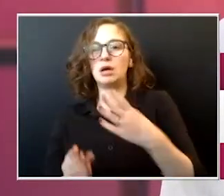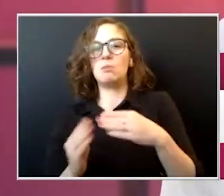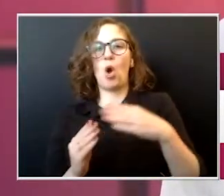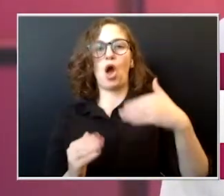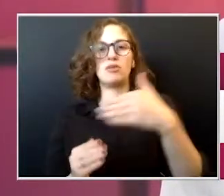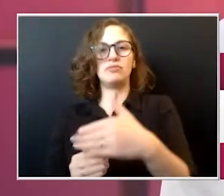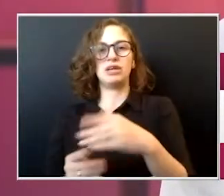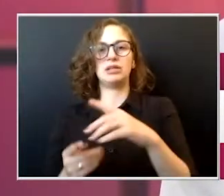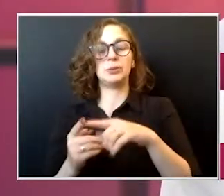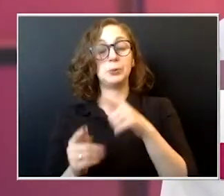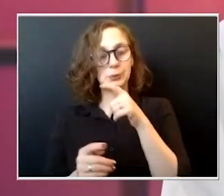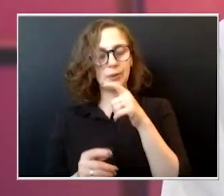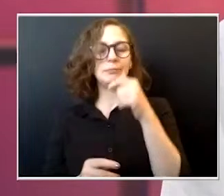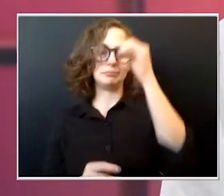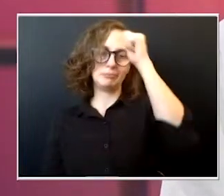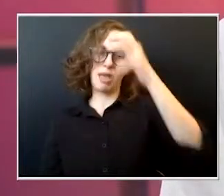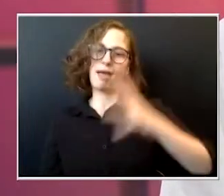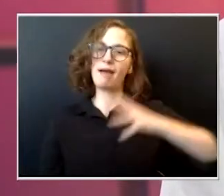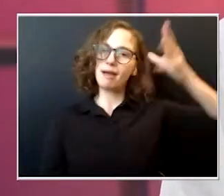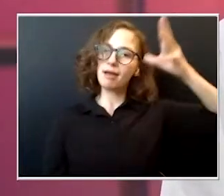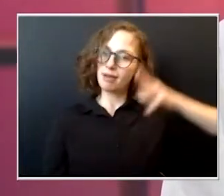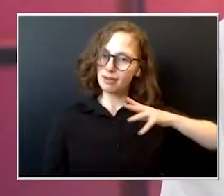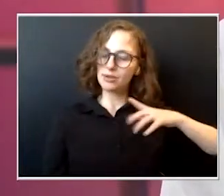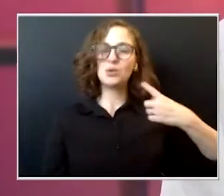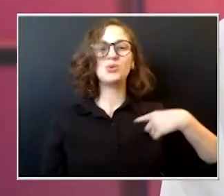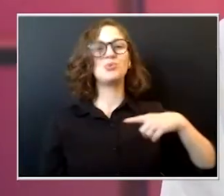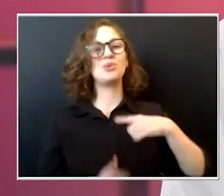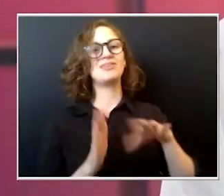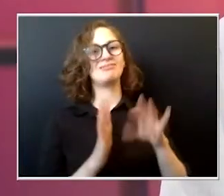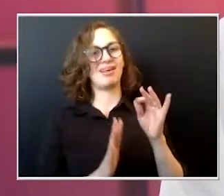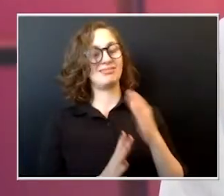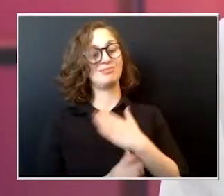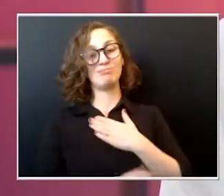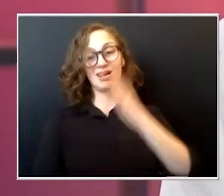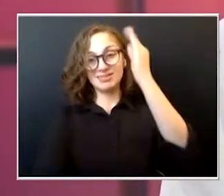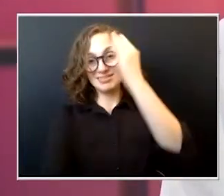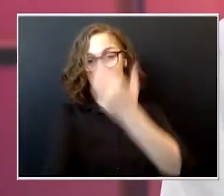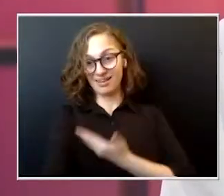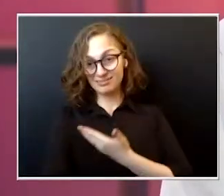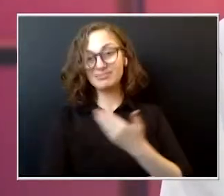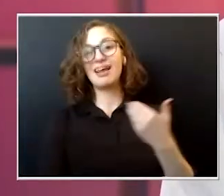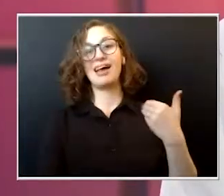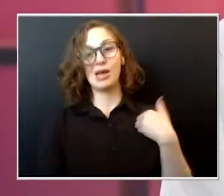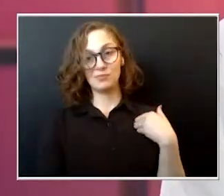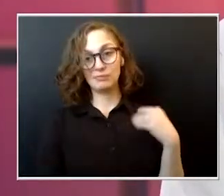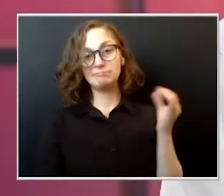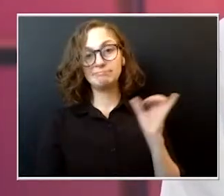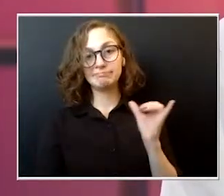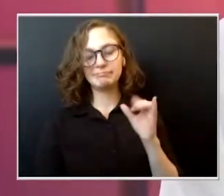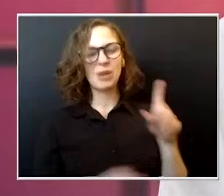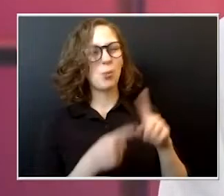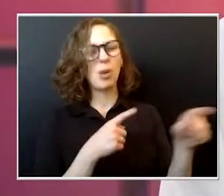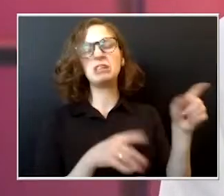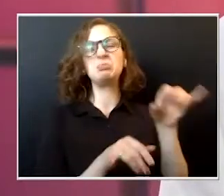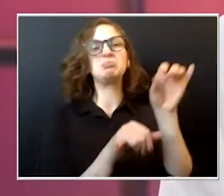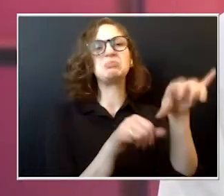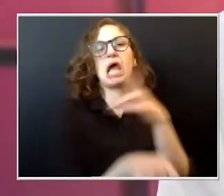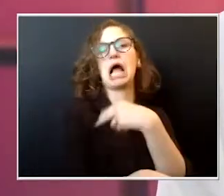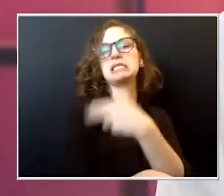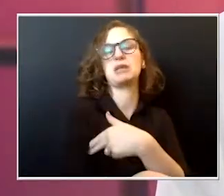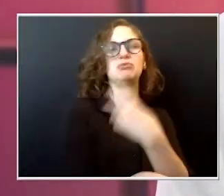son has a bicuspid aortic valve as well when he was in the hospital for an unrelated issue.